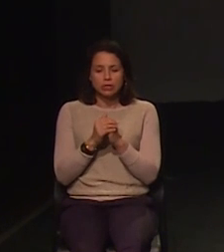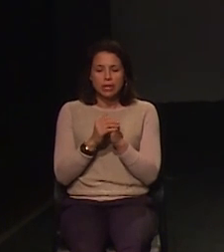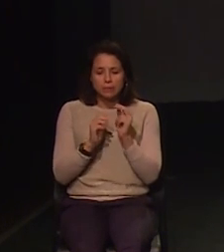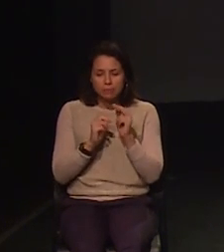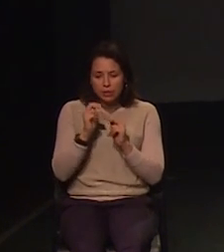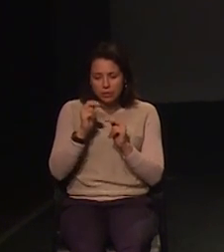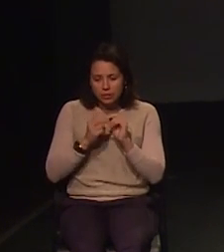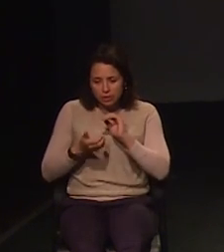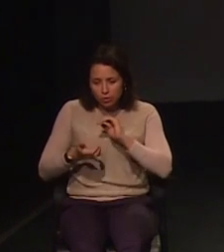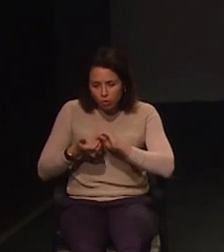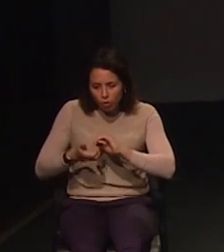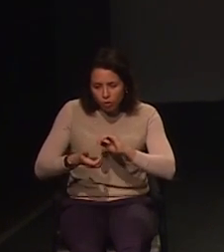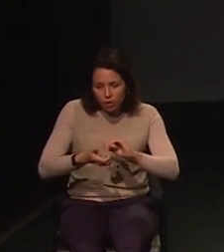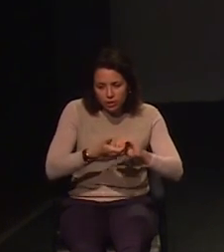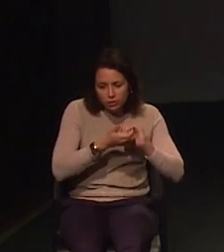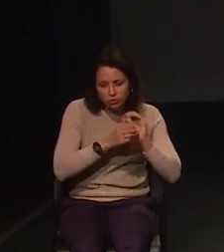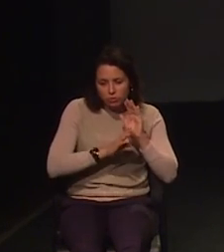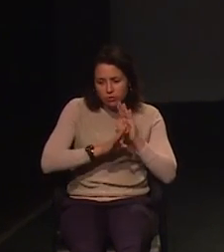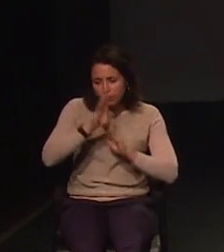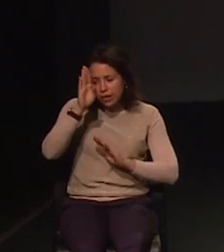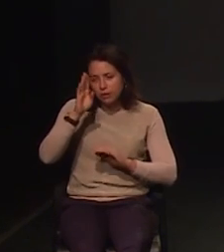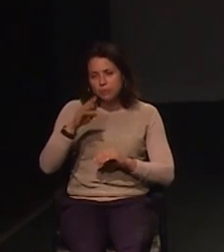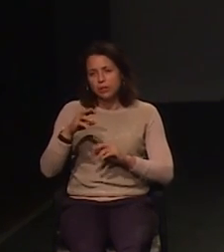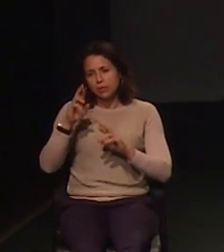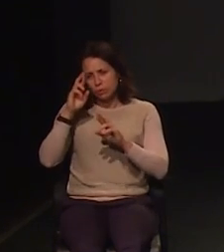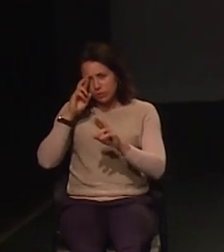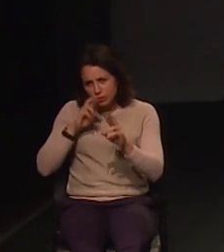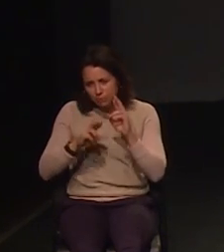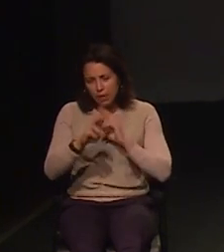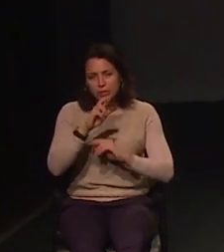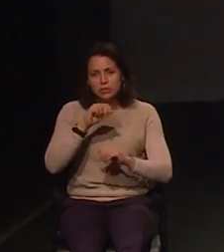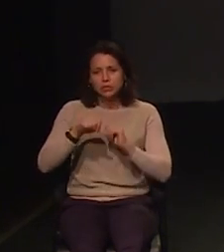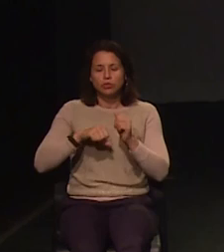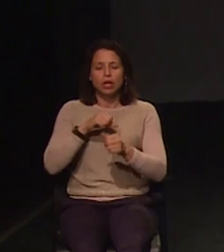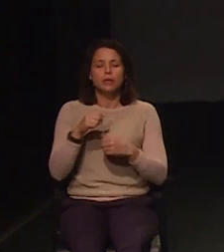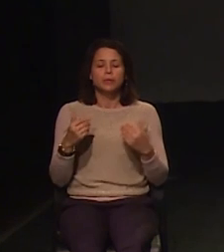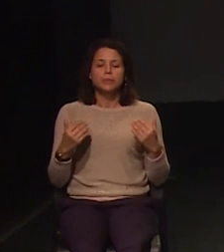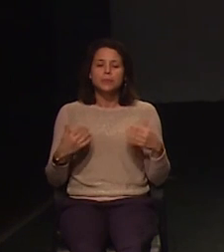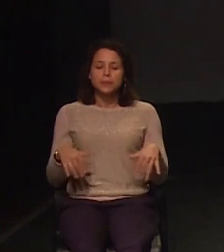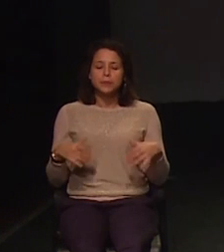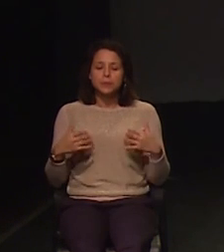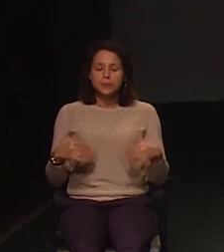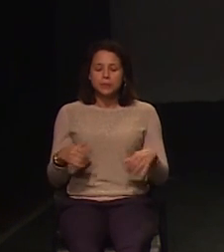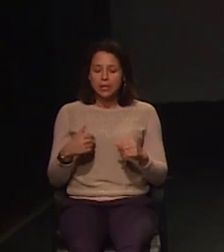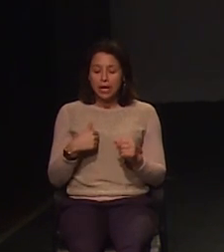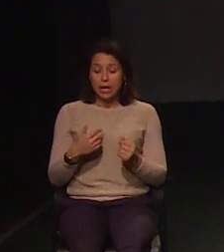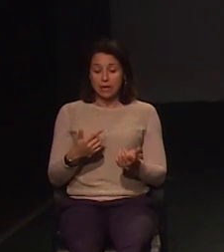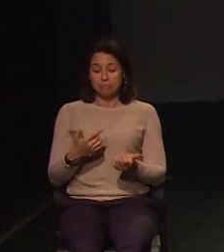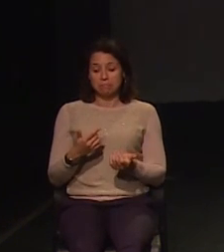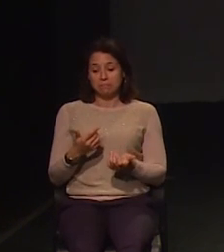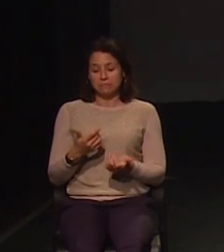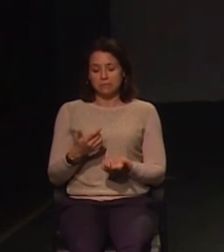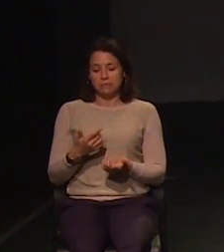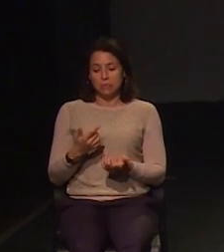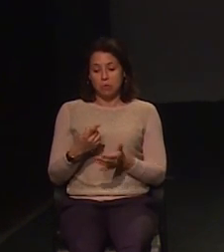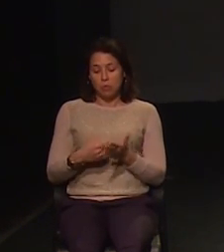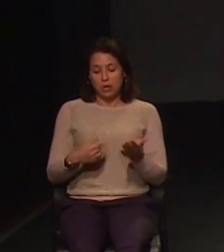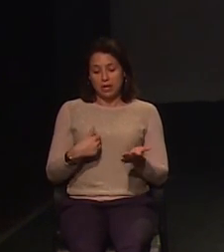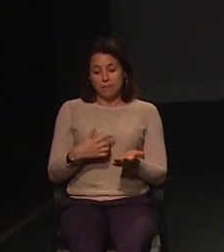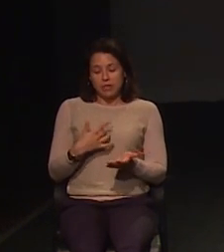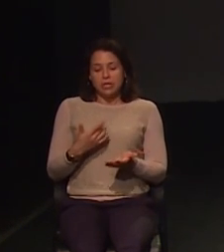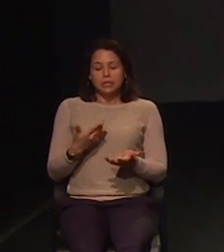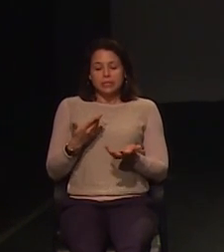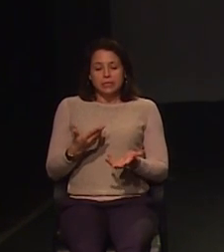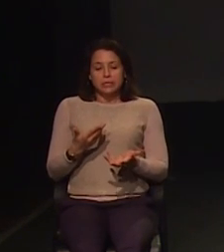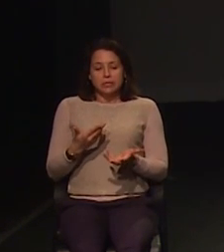will, respect, is really, I think, what I would like